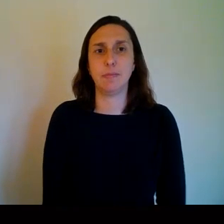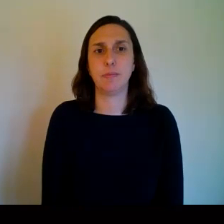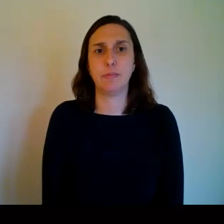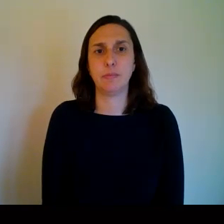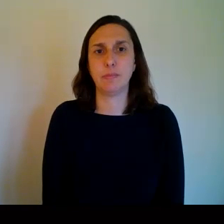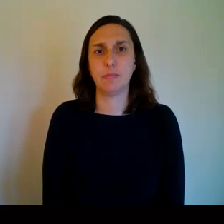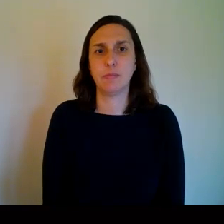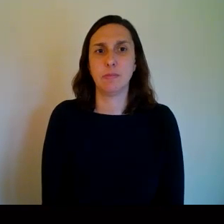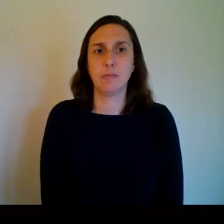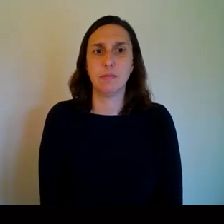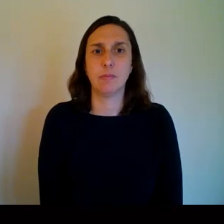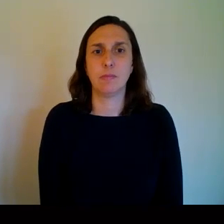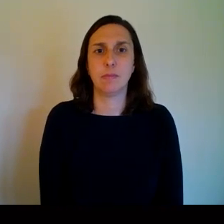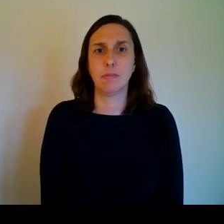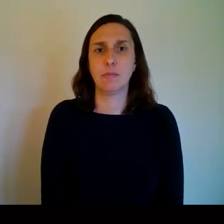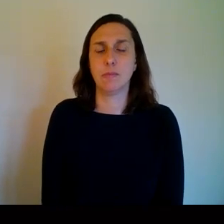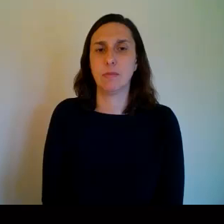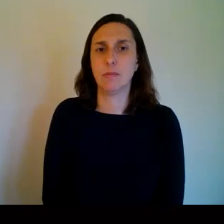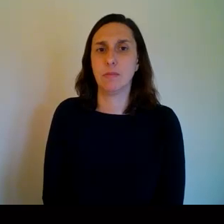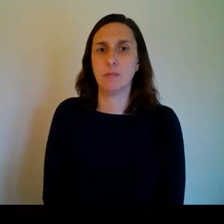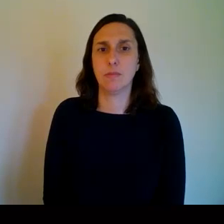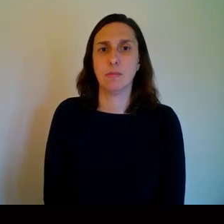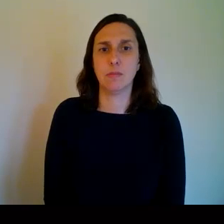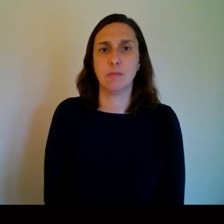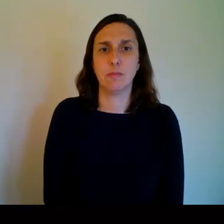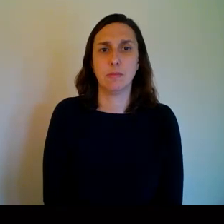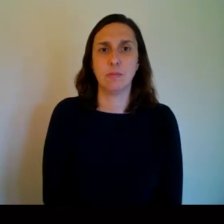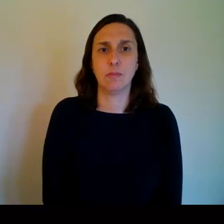Then the result ends up being